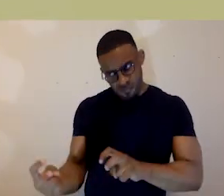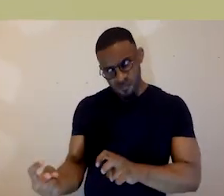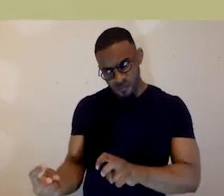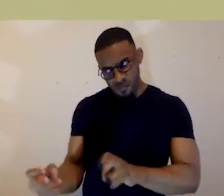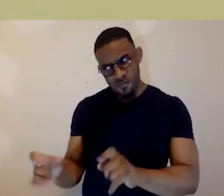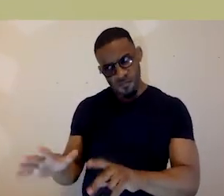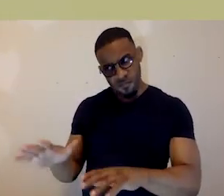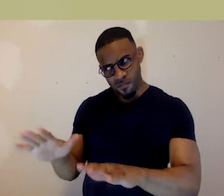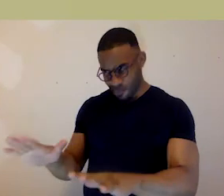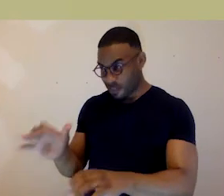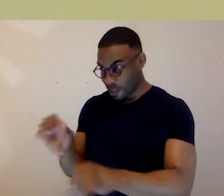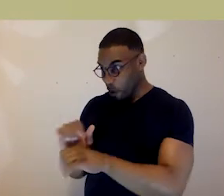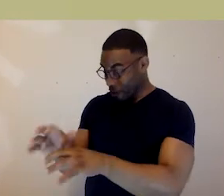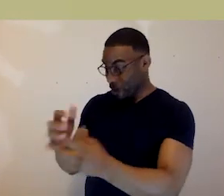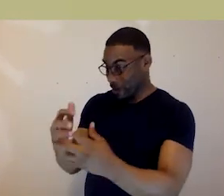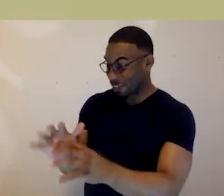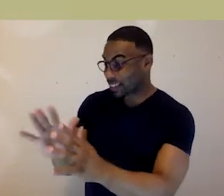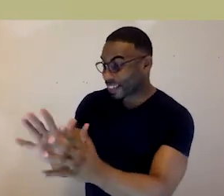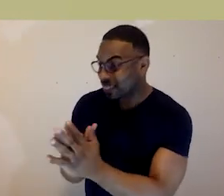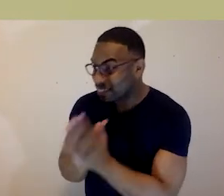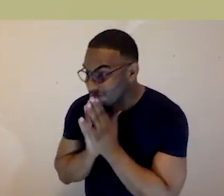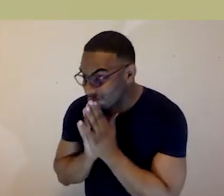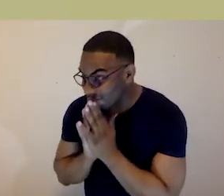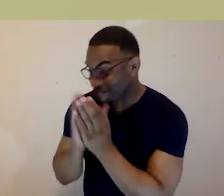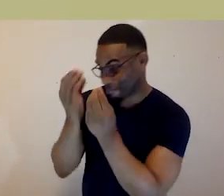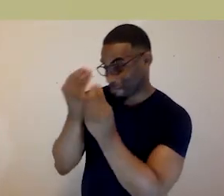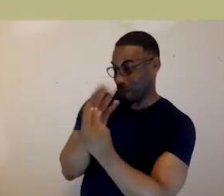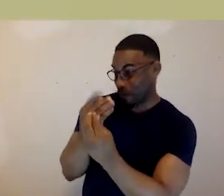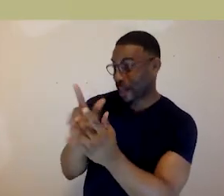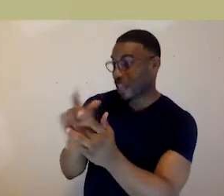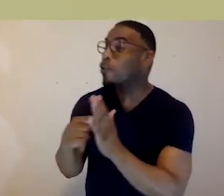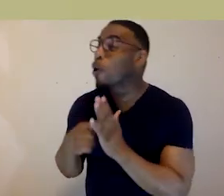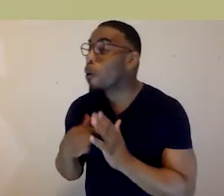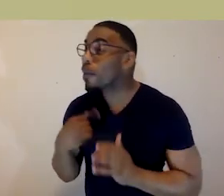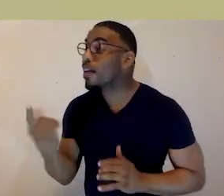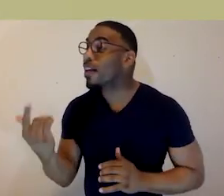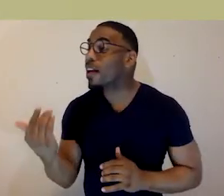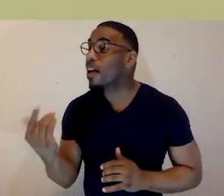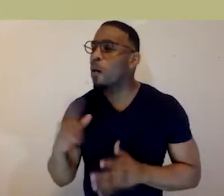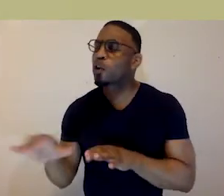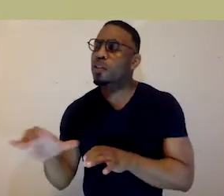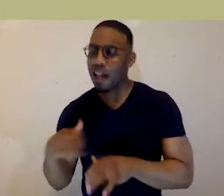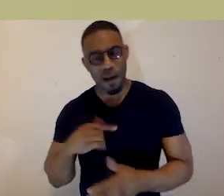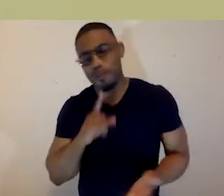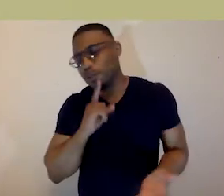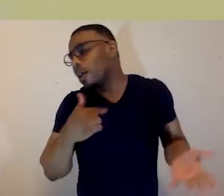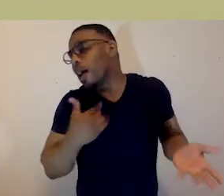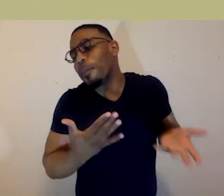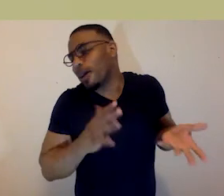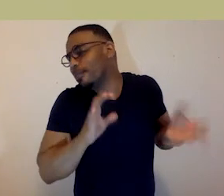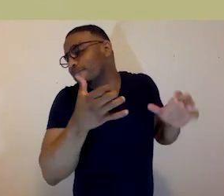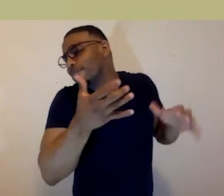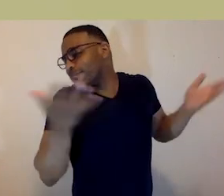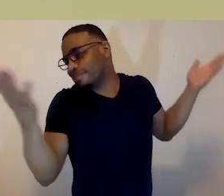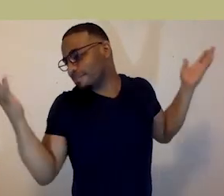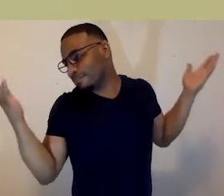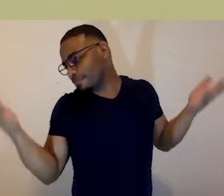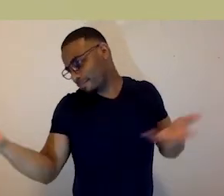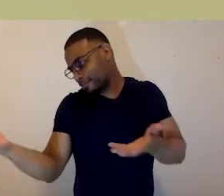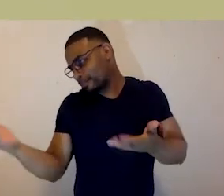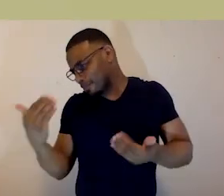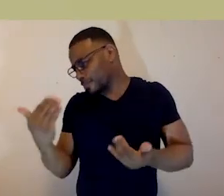okay, great. It's working on your machine. Beautiful. Can you show me, what you did? I'm sure I probably set something up